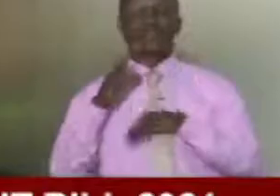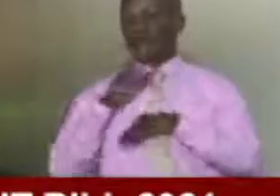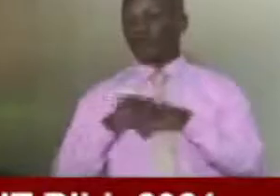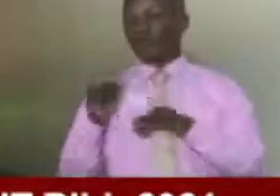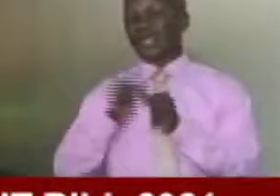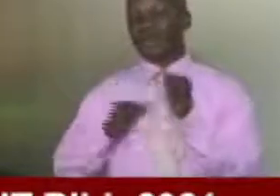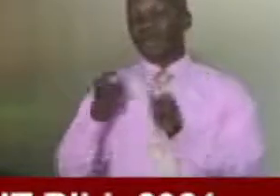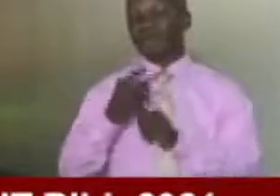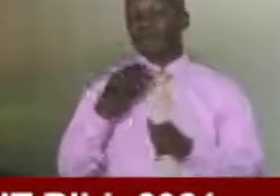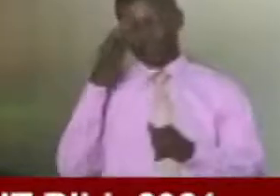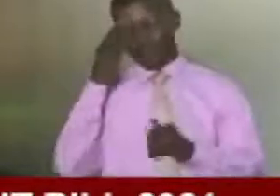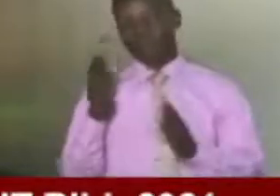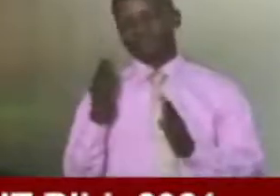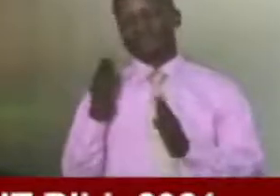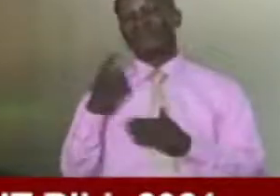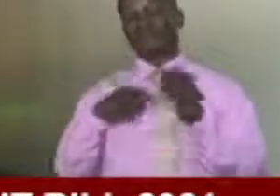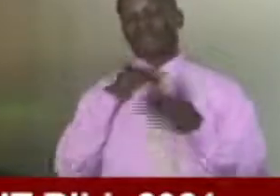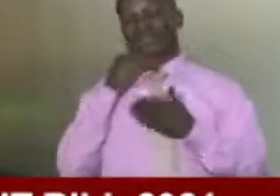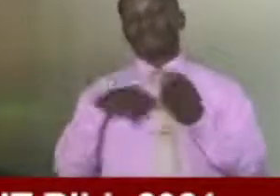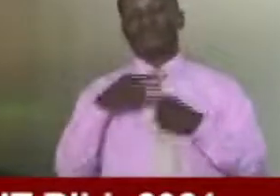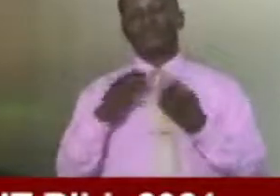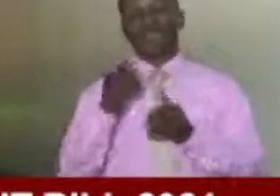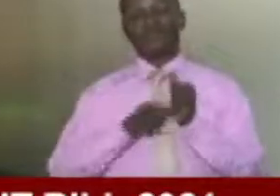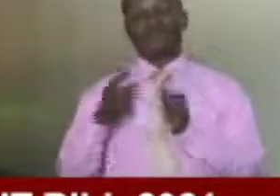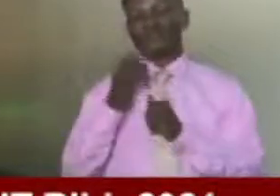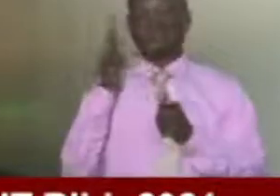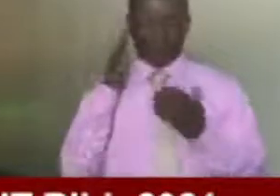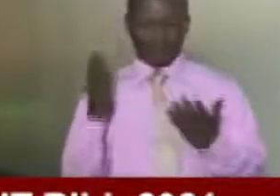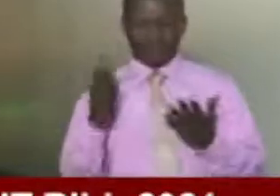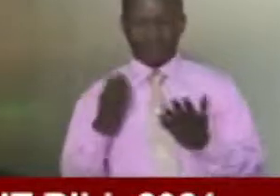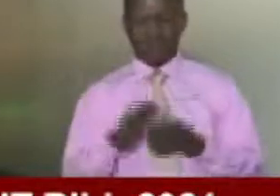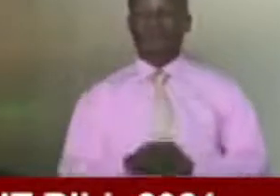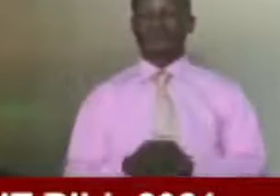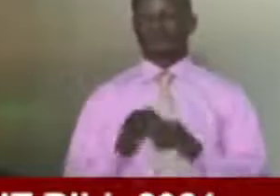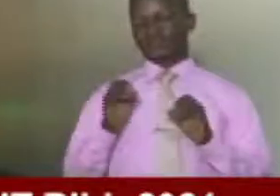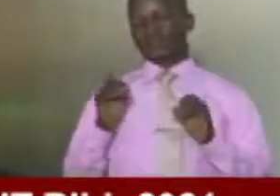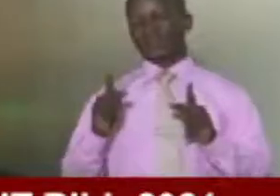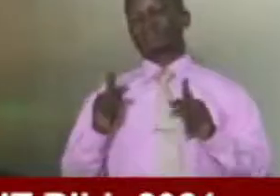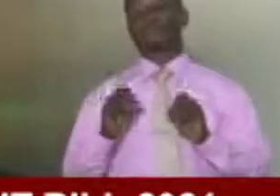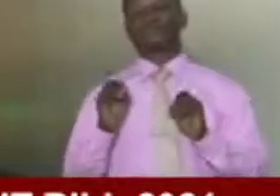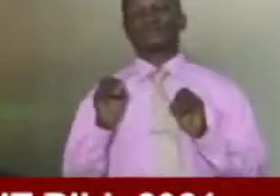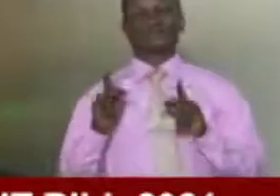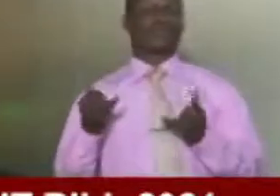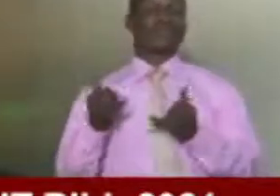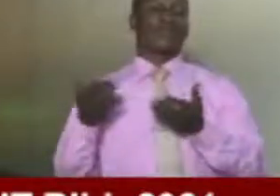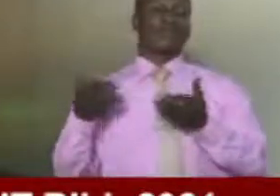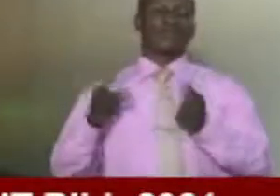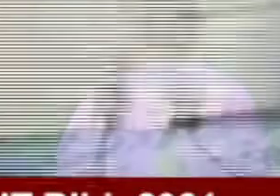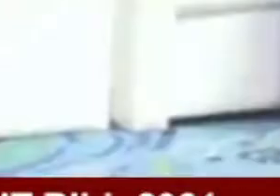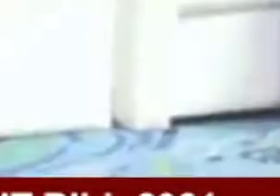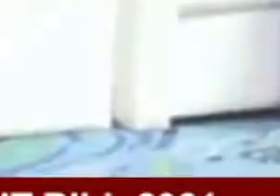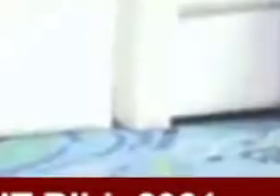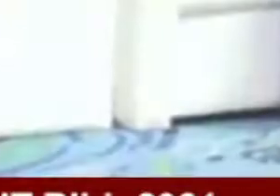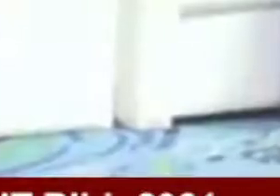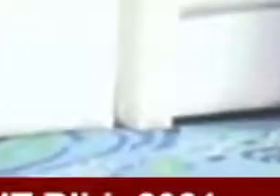knows has no meaning with what we are talking about. I mean, please, you know, we must be. All right. Let me bring in the president of the